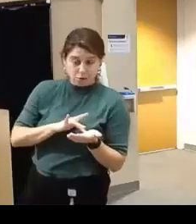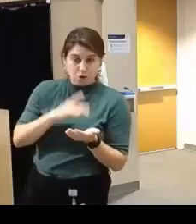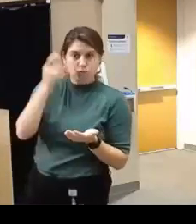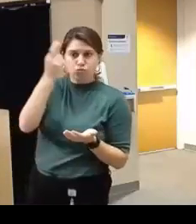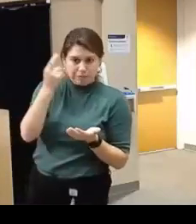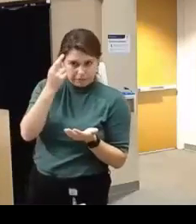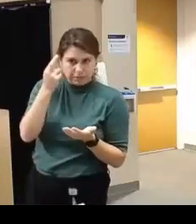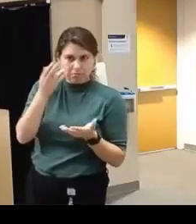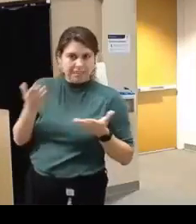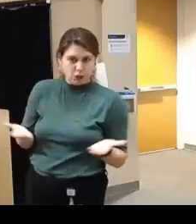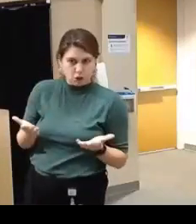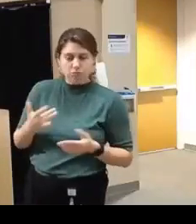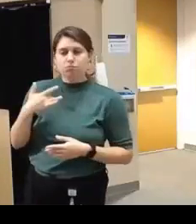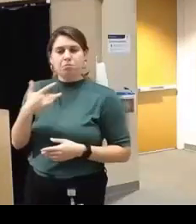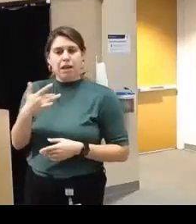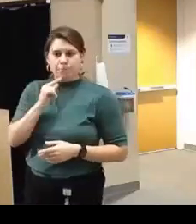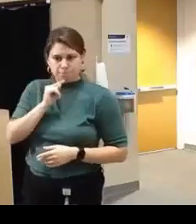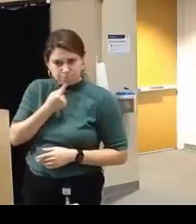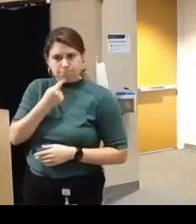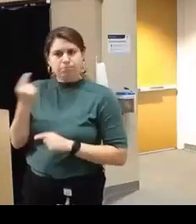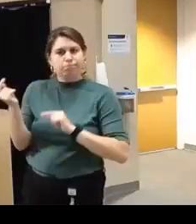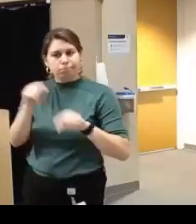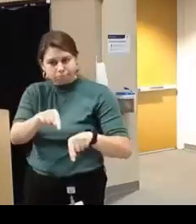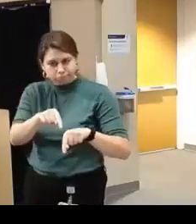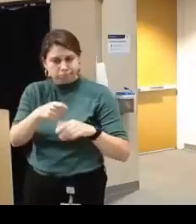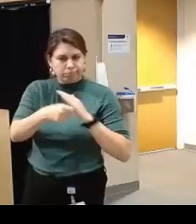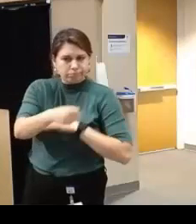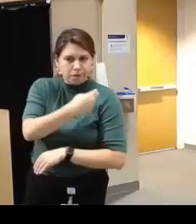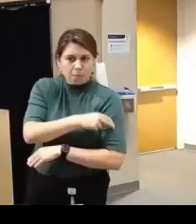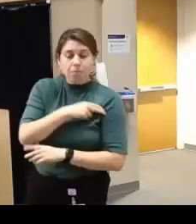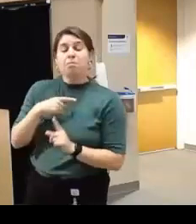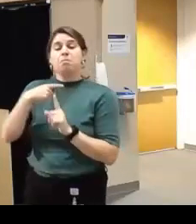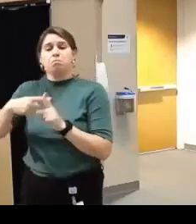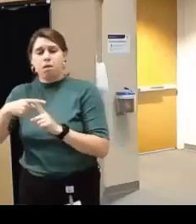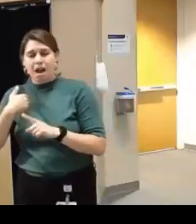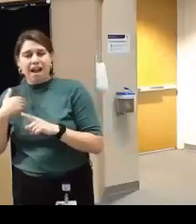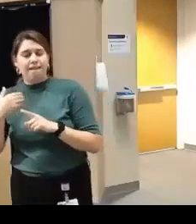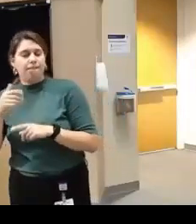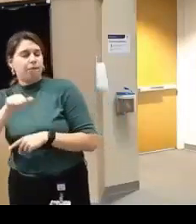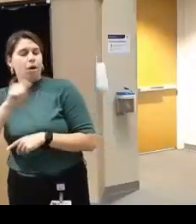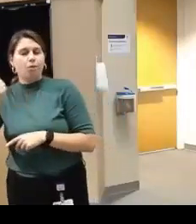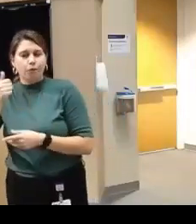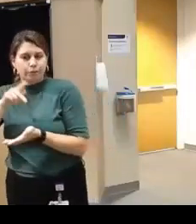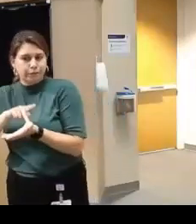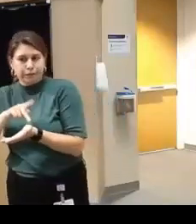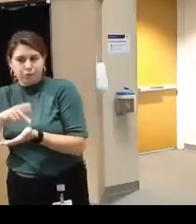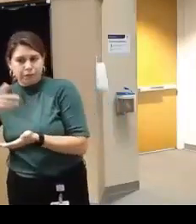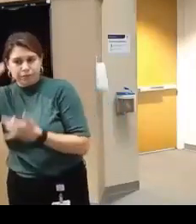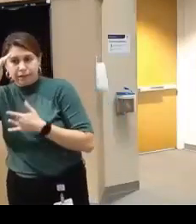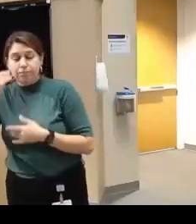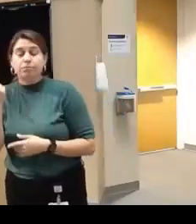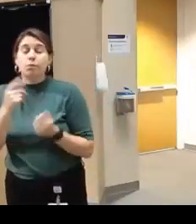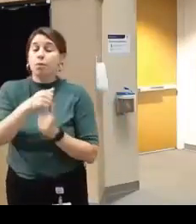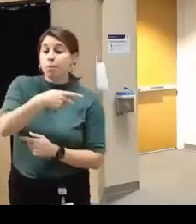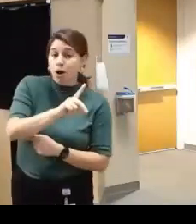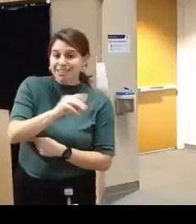have an acute, usually an acute reason to come in medically, and then an underlying psychiatric illness. So for example, someone with Parkinson's and